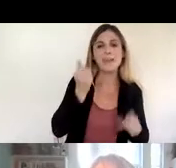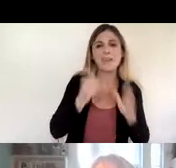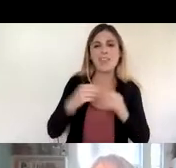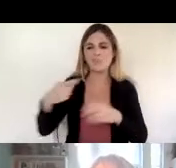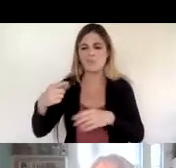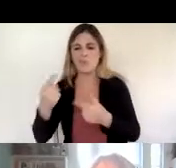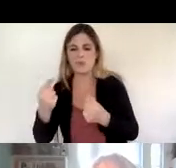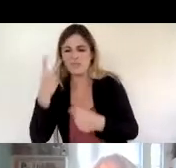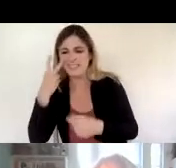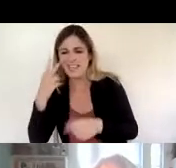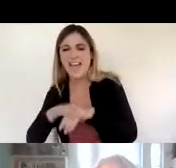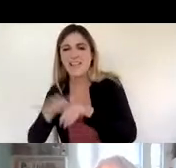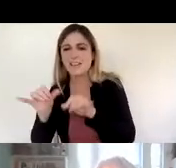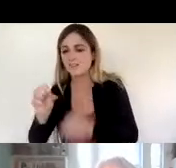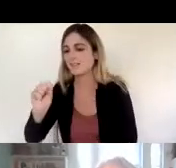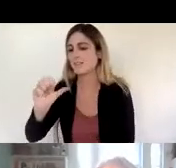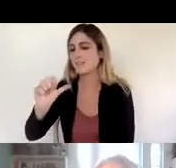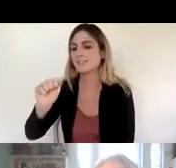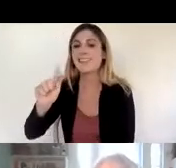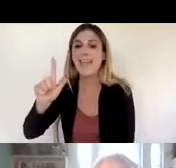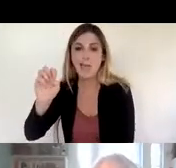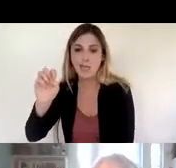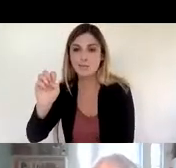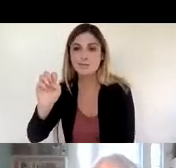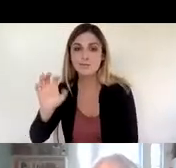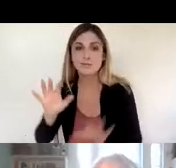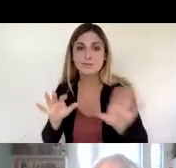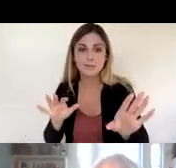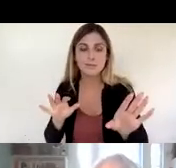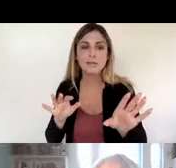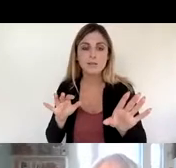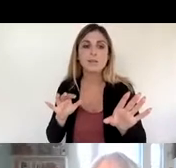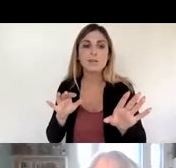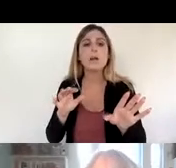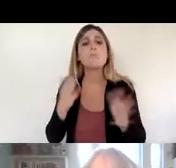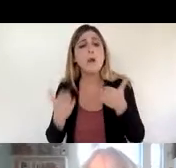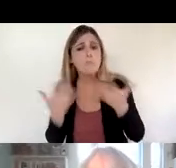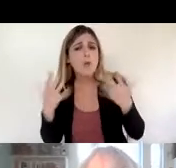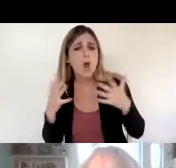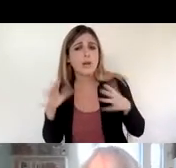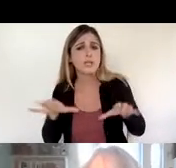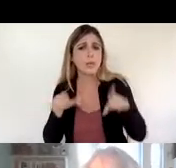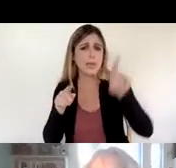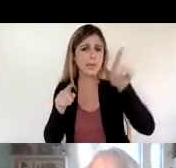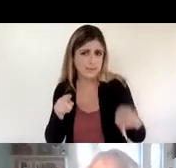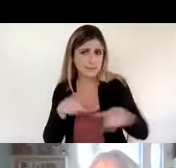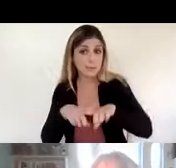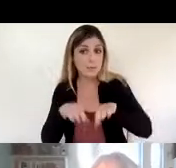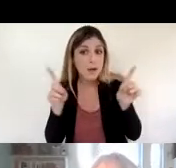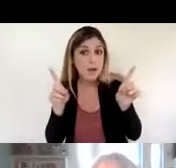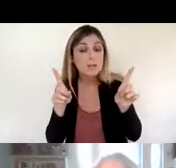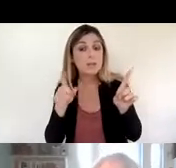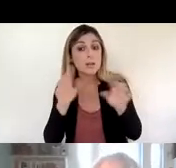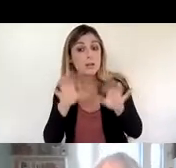Chances are you're already putting most of these guidelines into practice, but give your vegan diet a quick review to make sure you're doing everything possible to protect